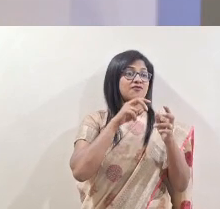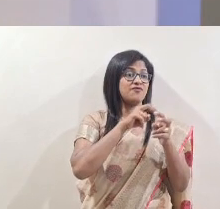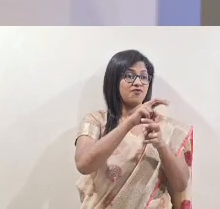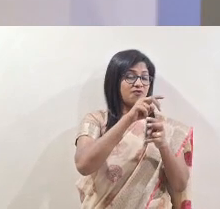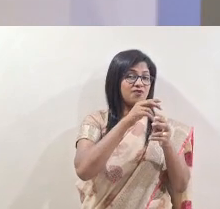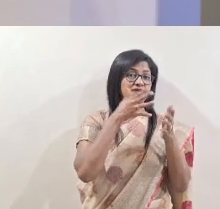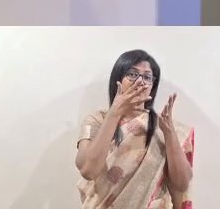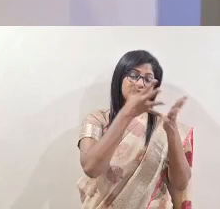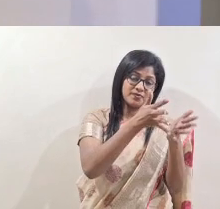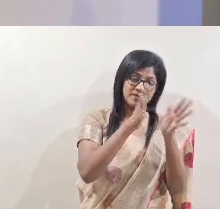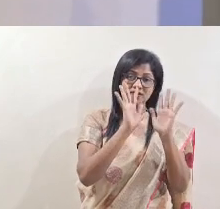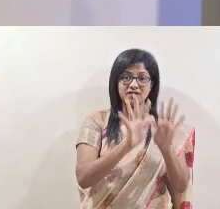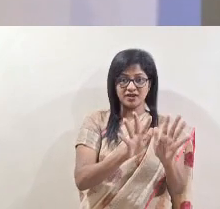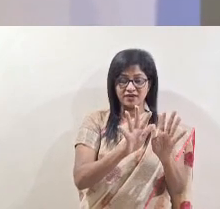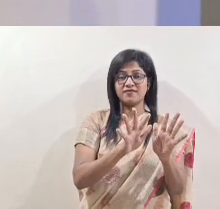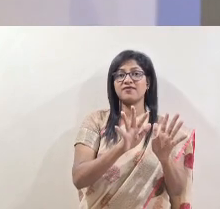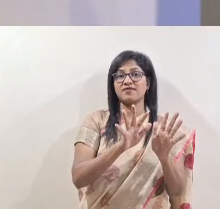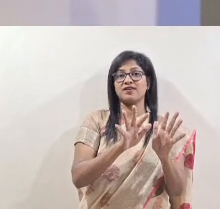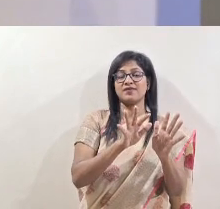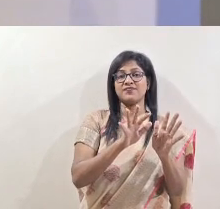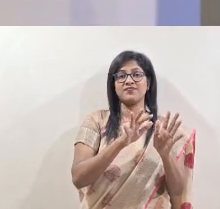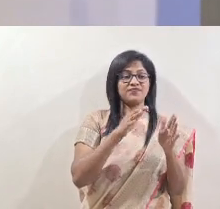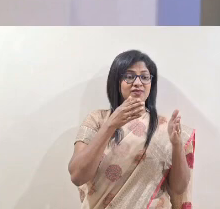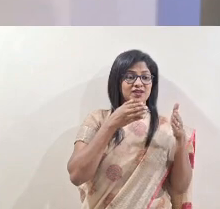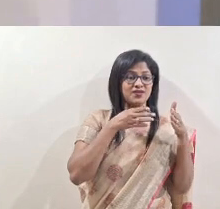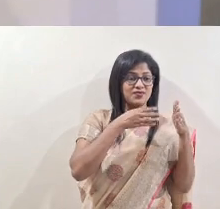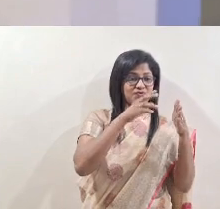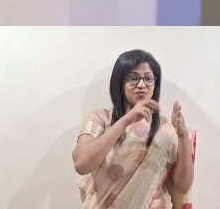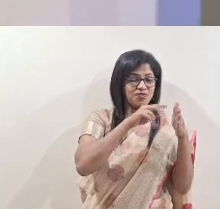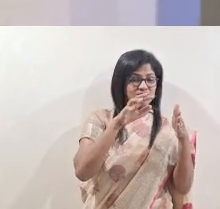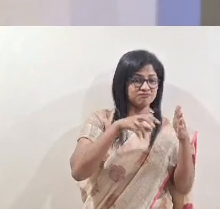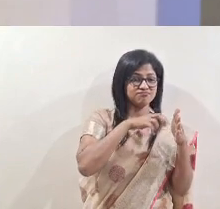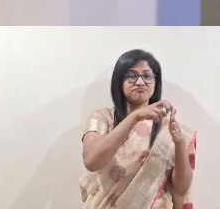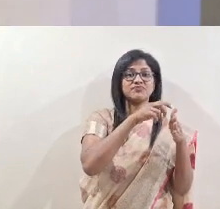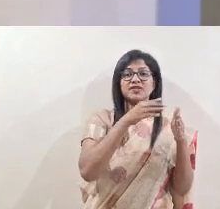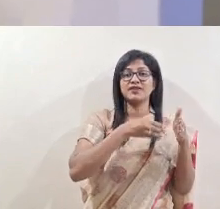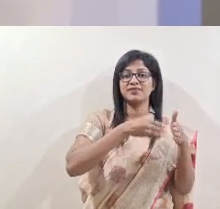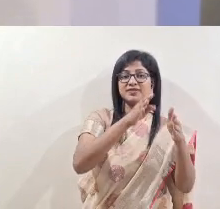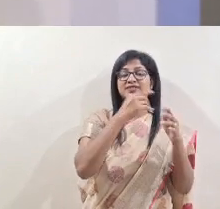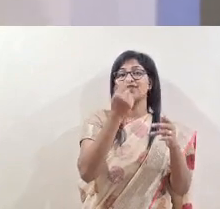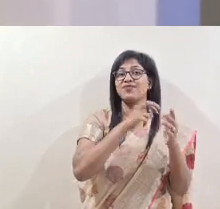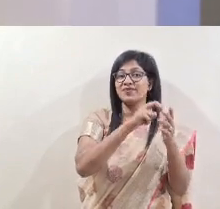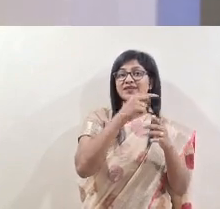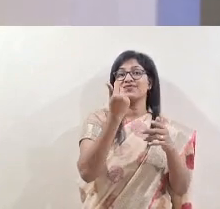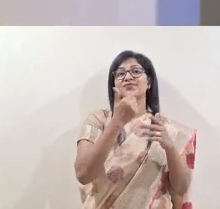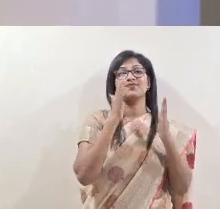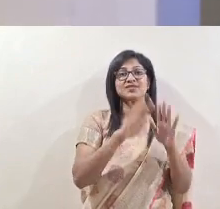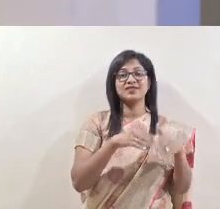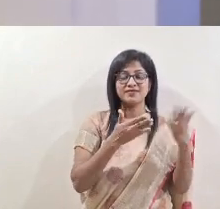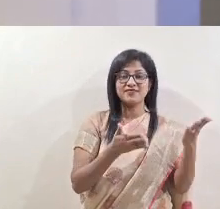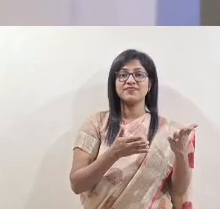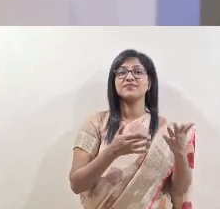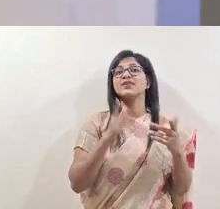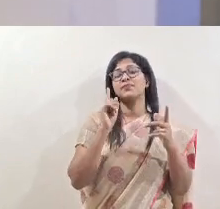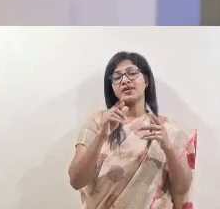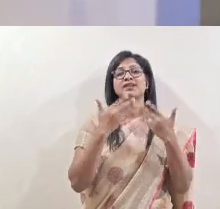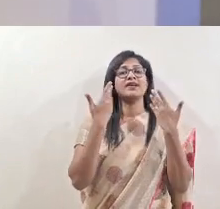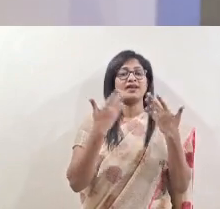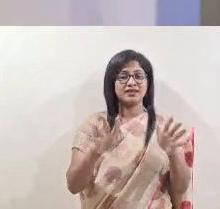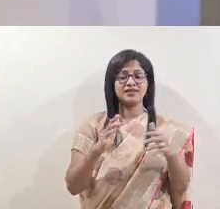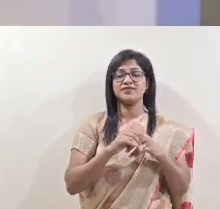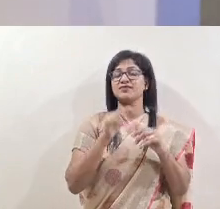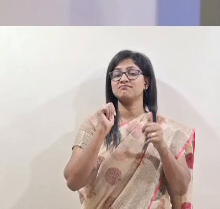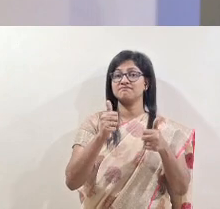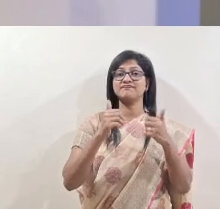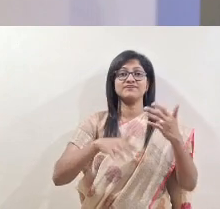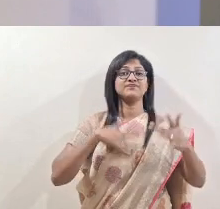and using the infrastructure for the pedestrians. So, but anyway, I mean, it was a very interactive